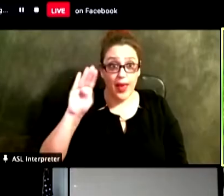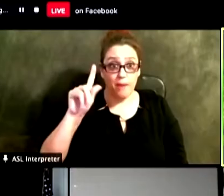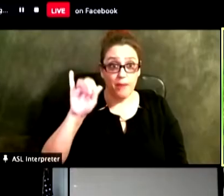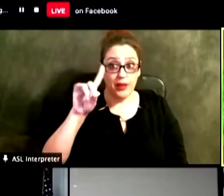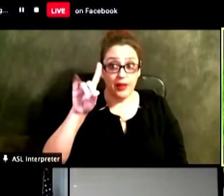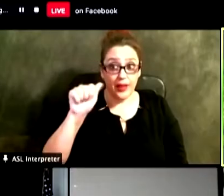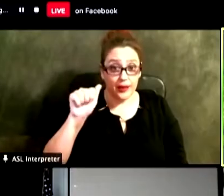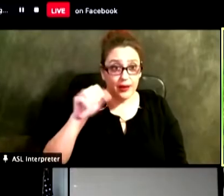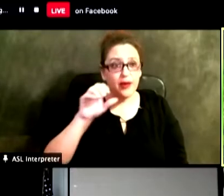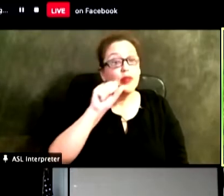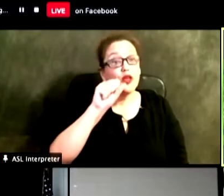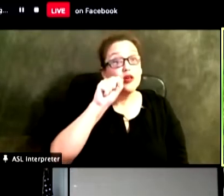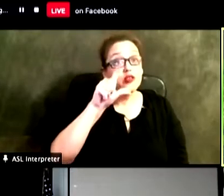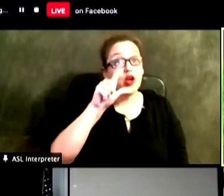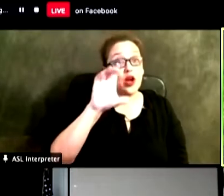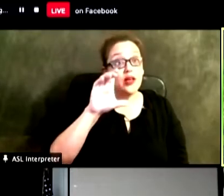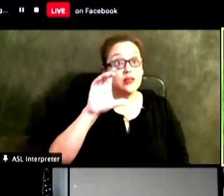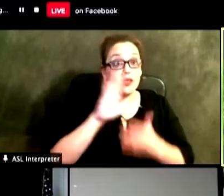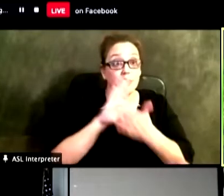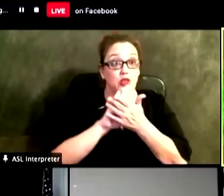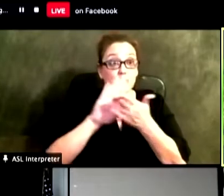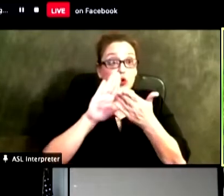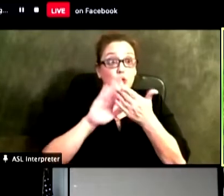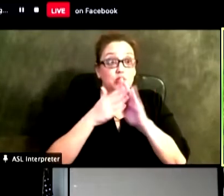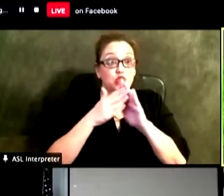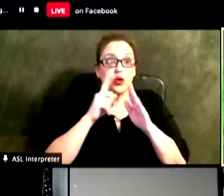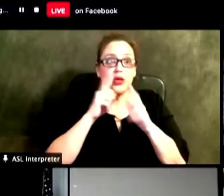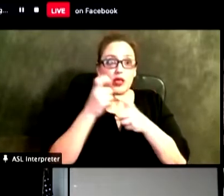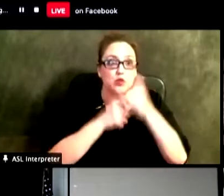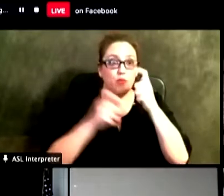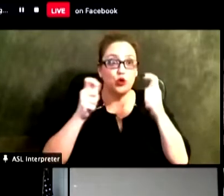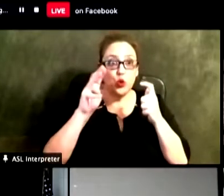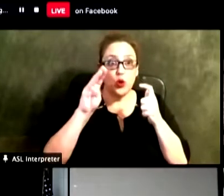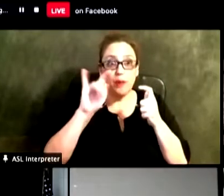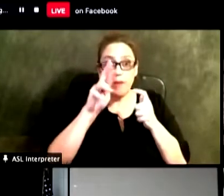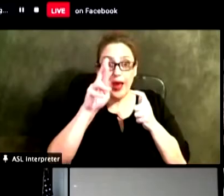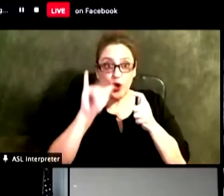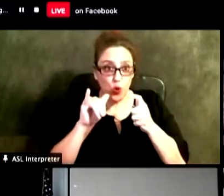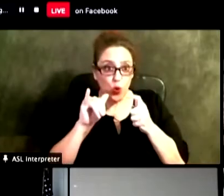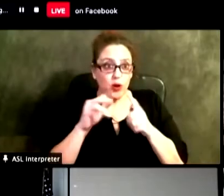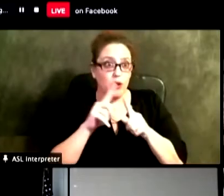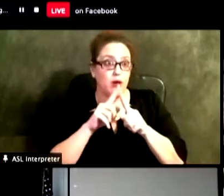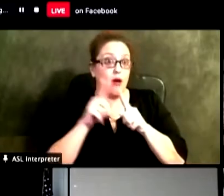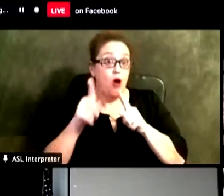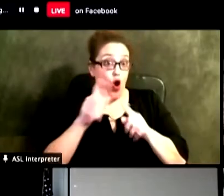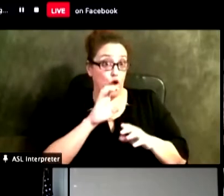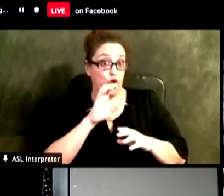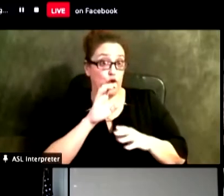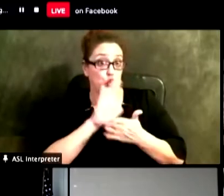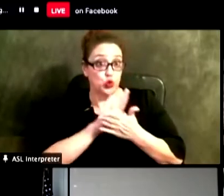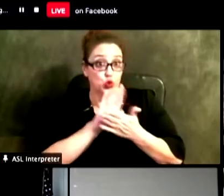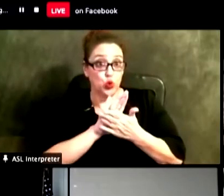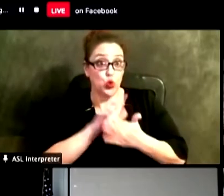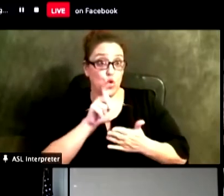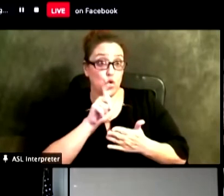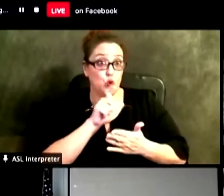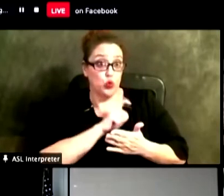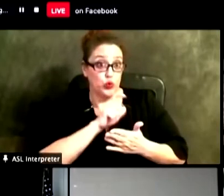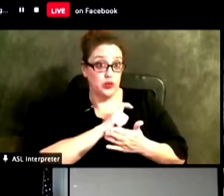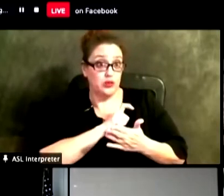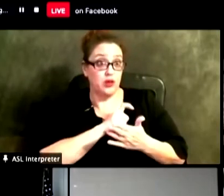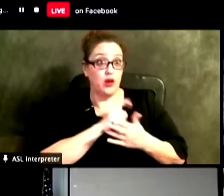City School District is a majority-minority district. Are the school resource officers, or SROs, reflective of the changing demographics? And